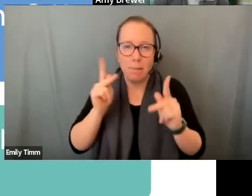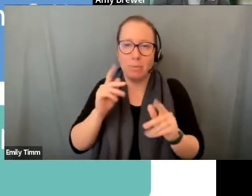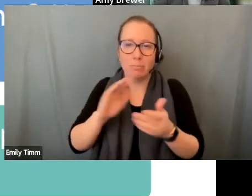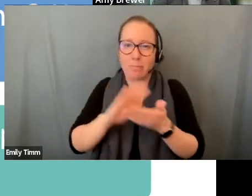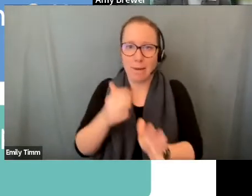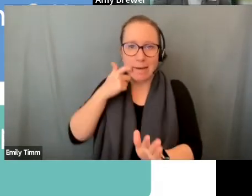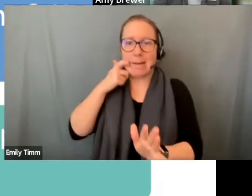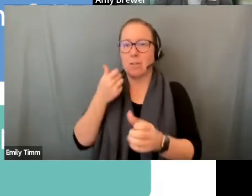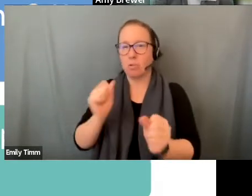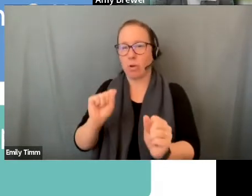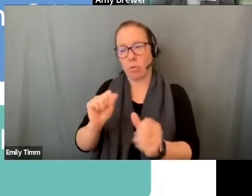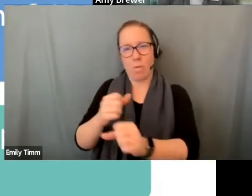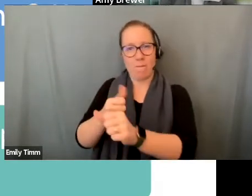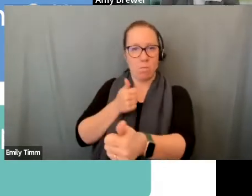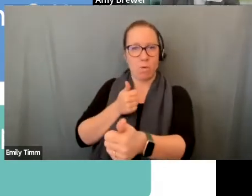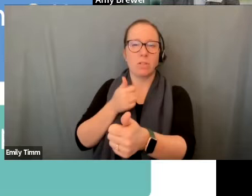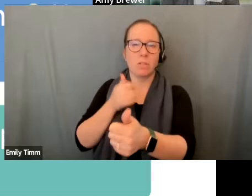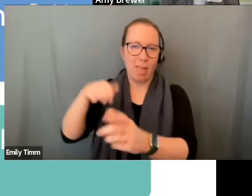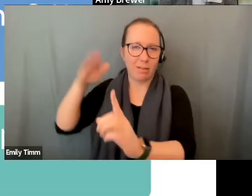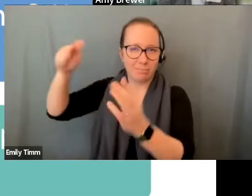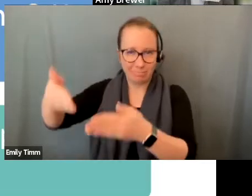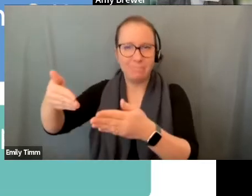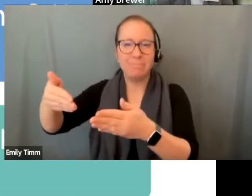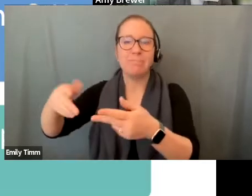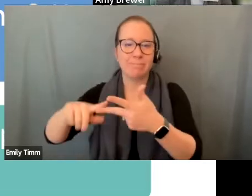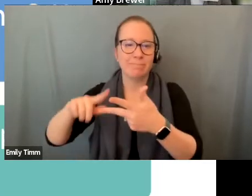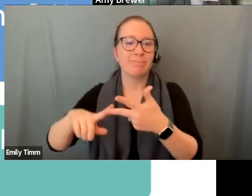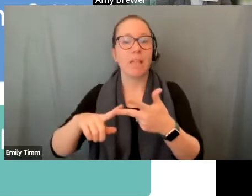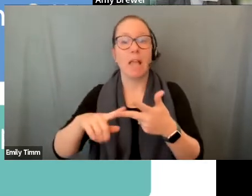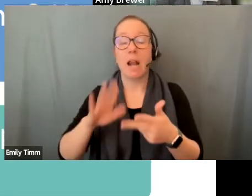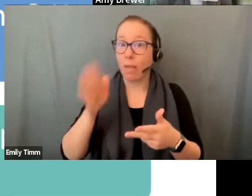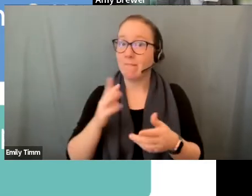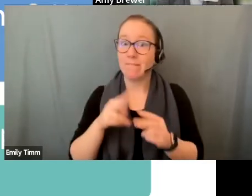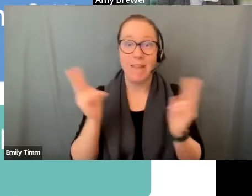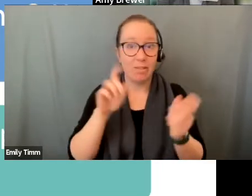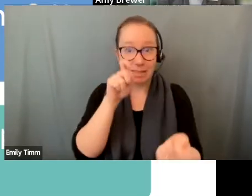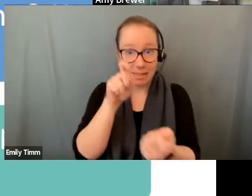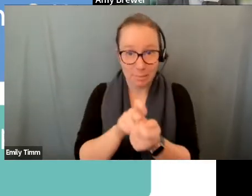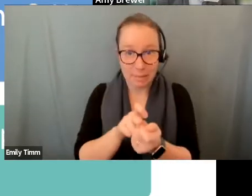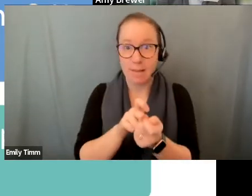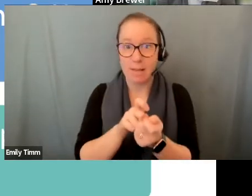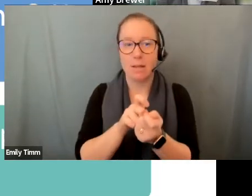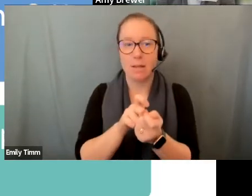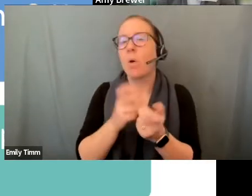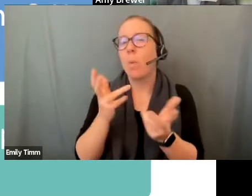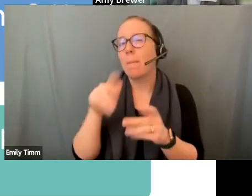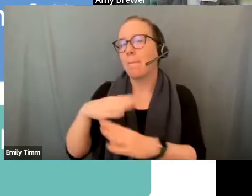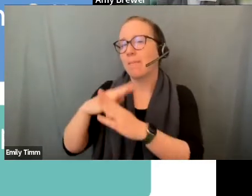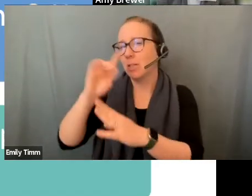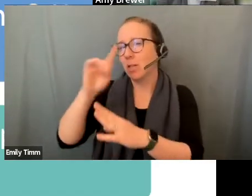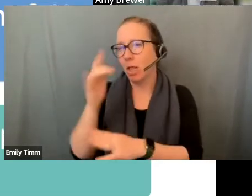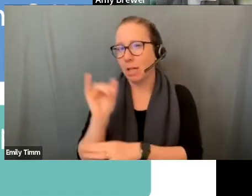today. And I want to get very specific with you about kind of what prevention looks like in our